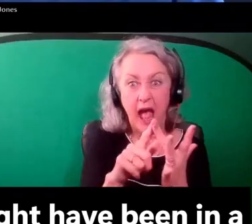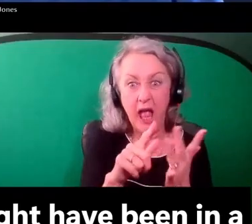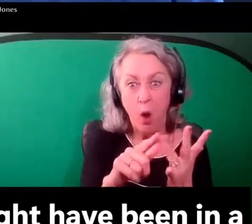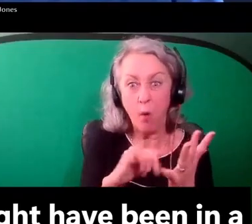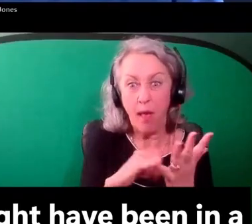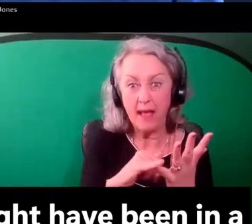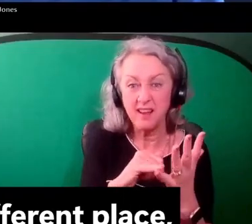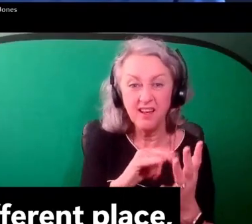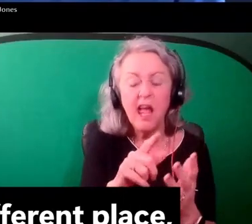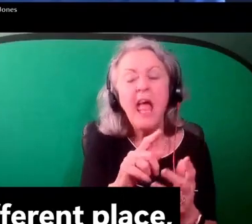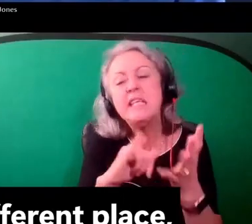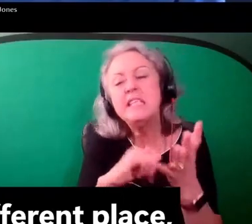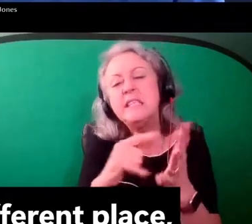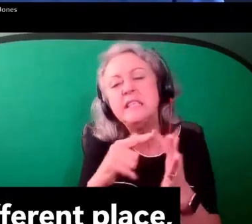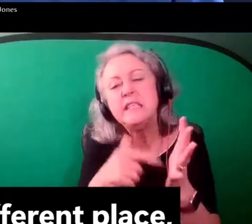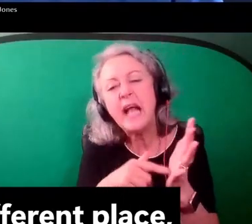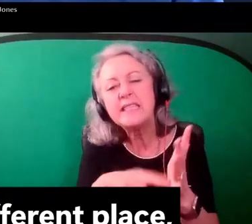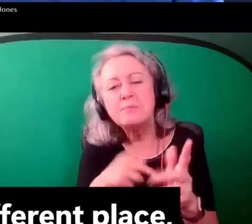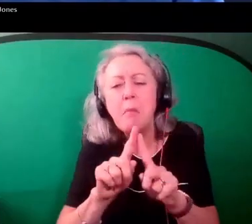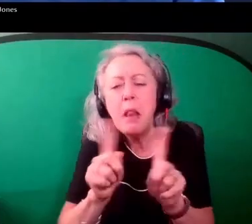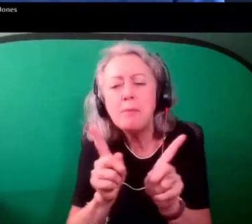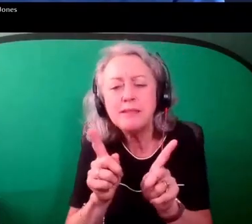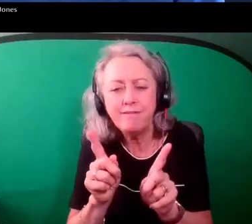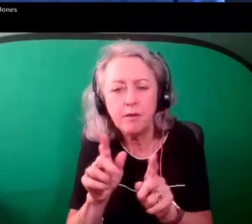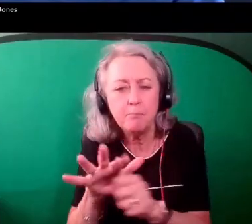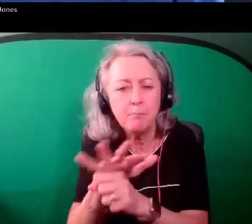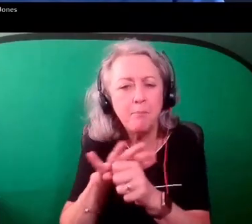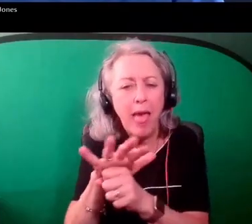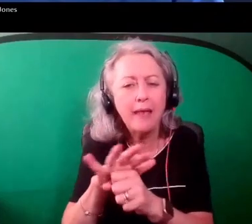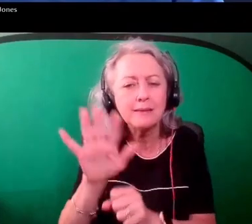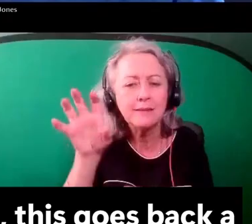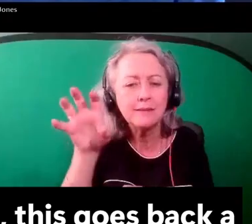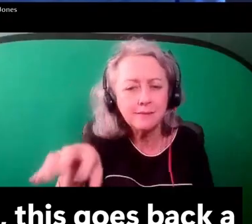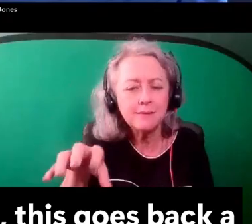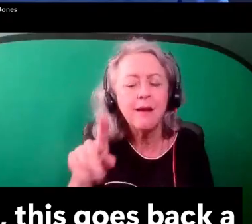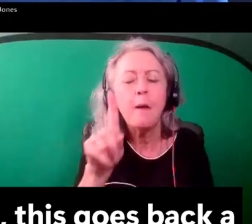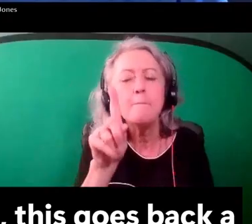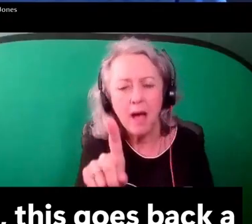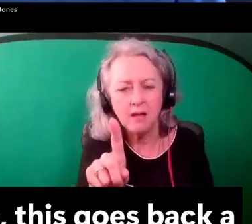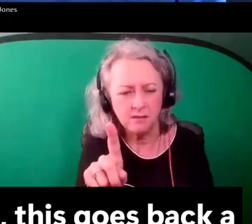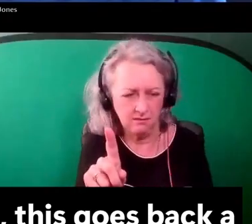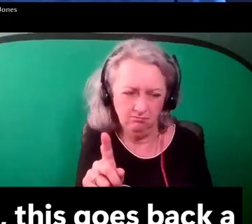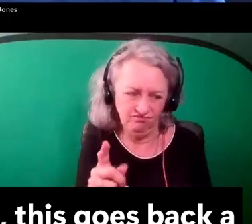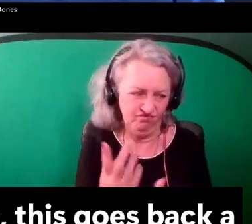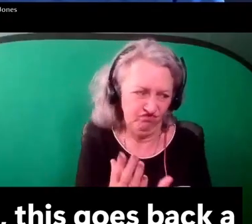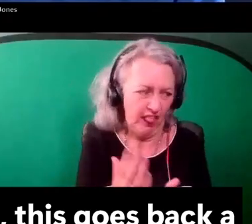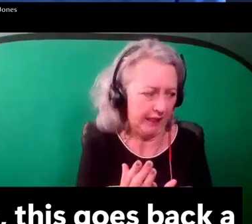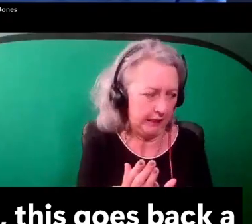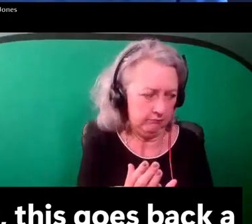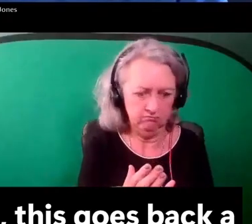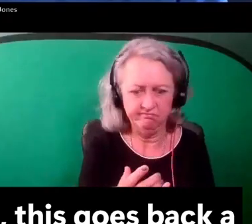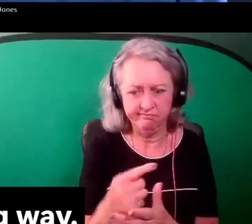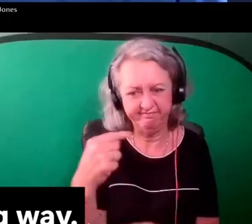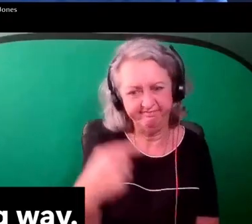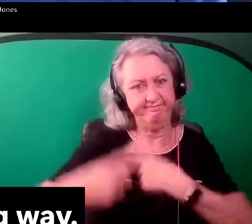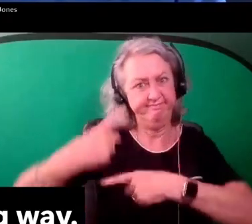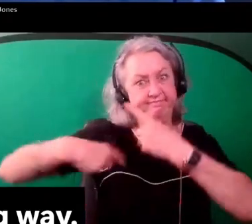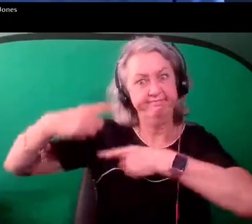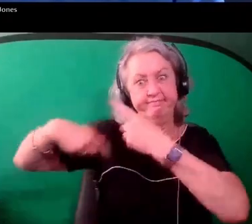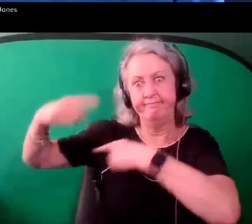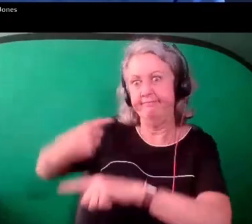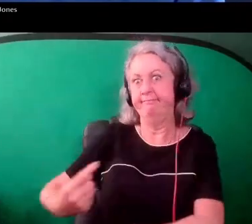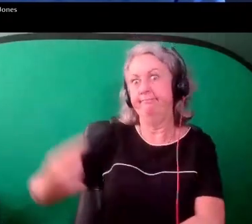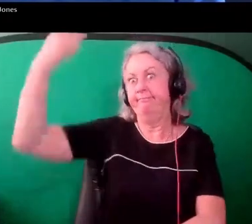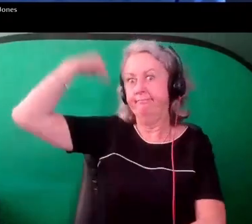the settings might have been in a slightly different place. But really, yeah, this goes back a long